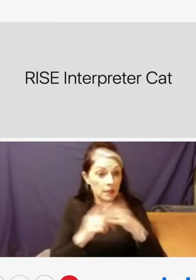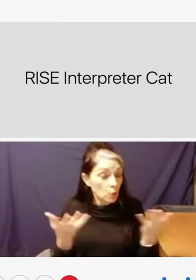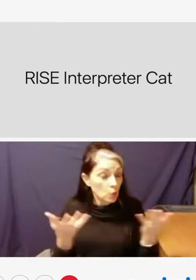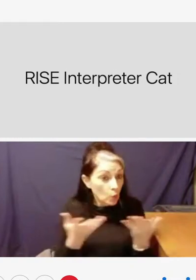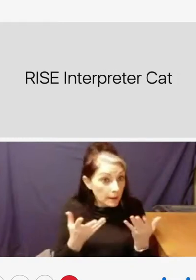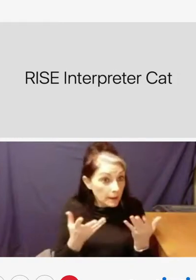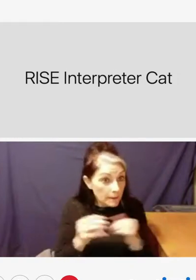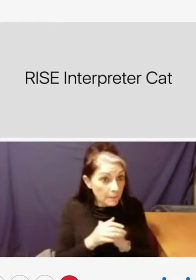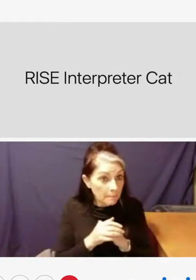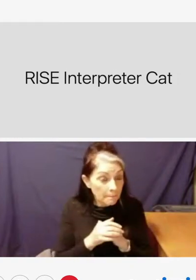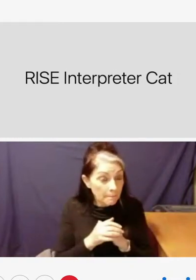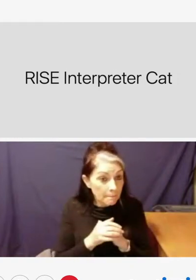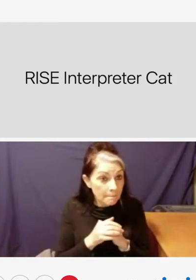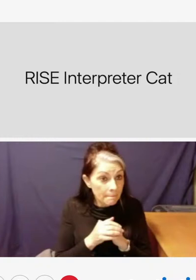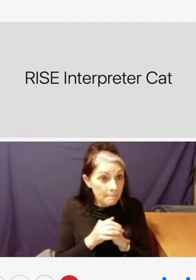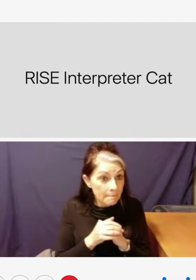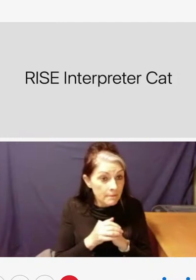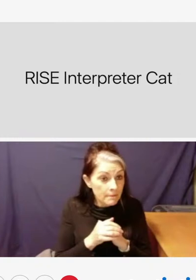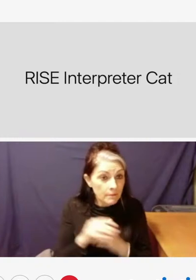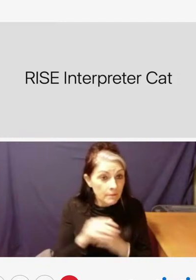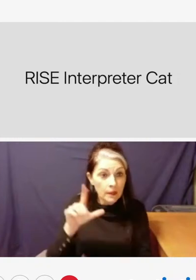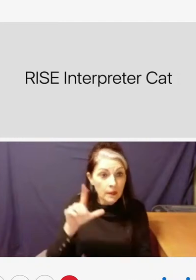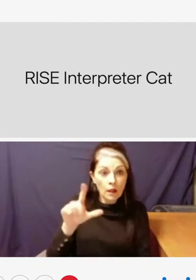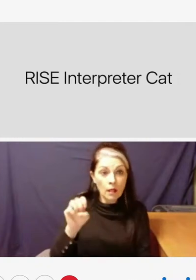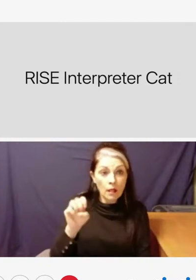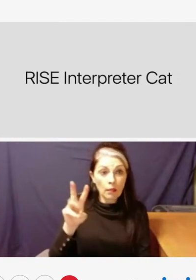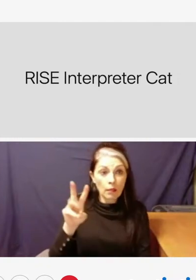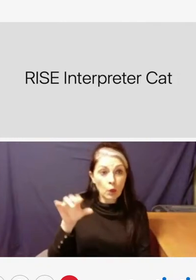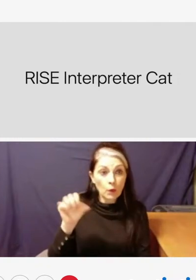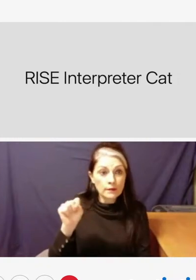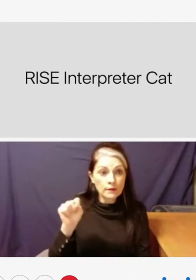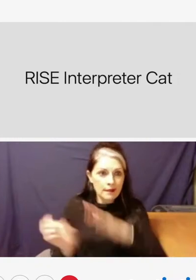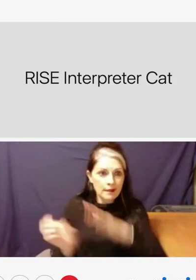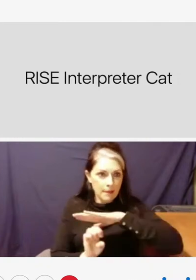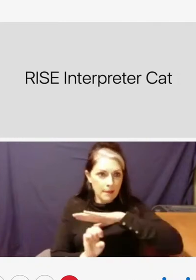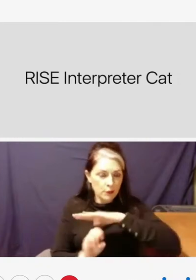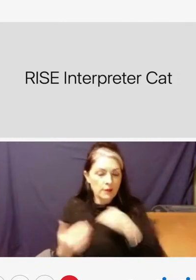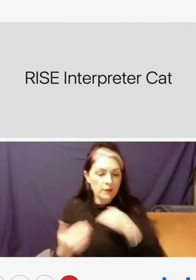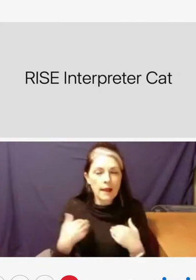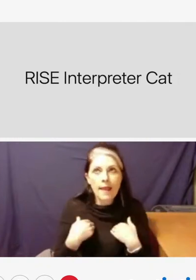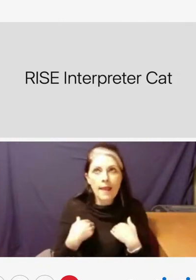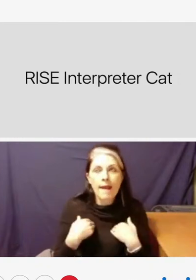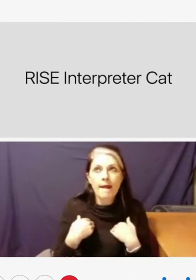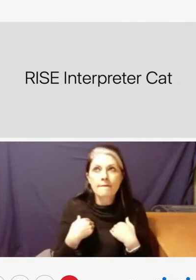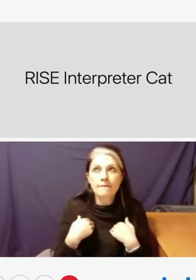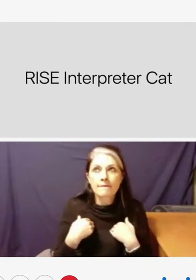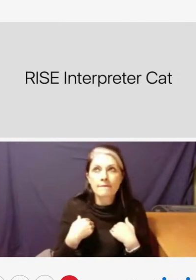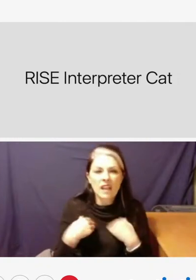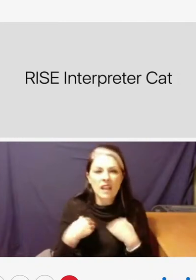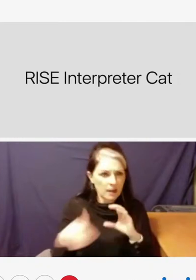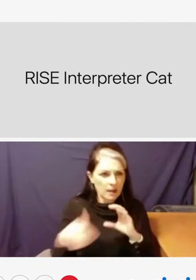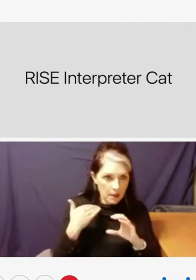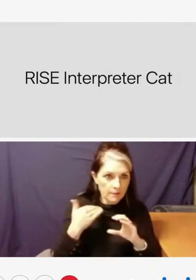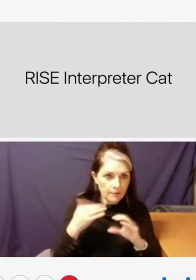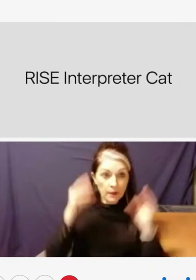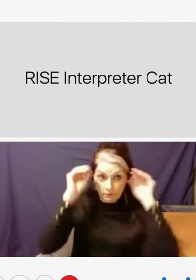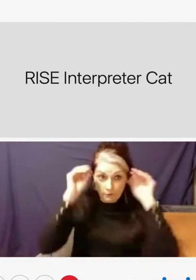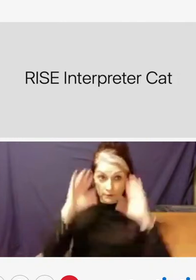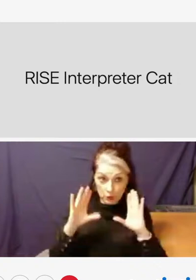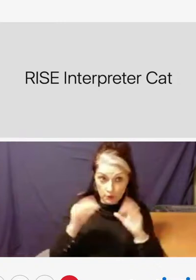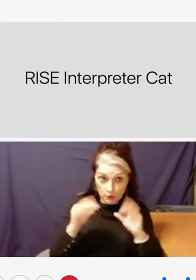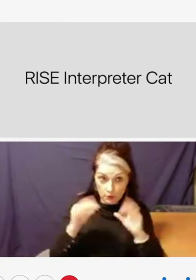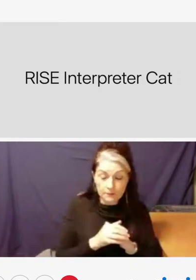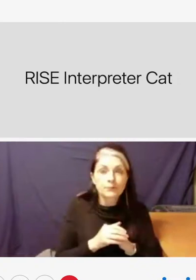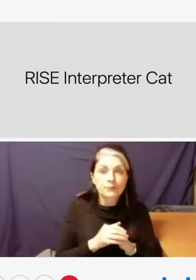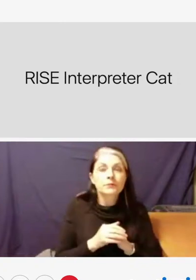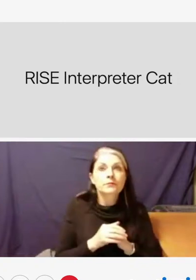lisis Elementary uh I have I got an email from a teacher and